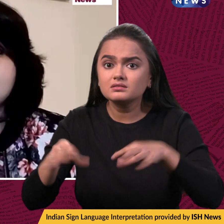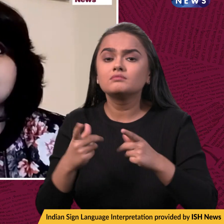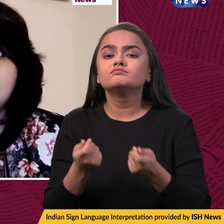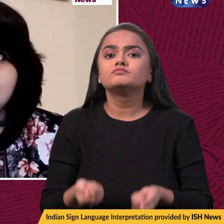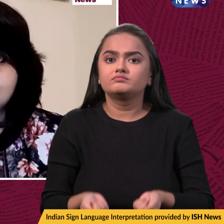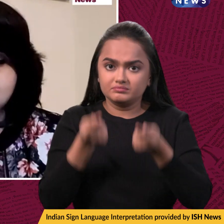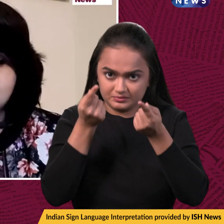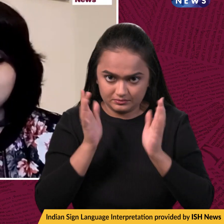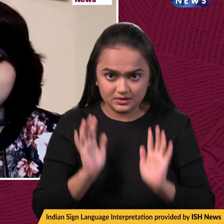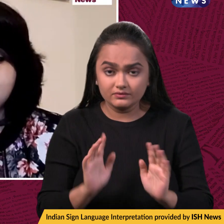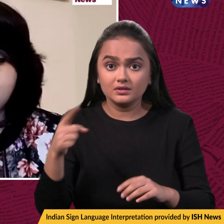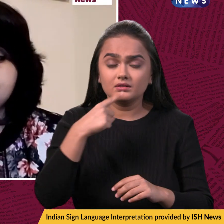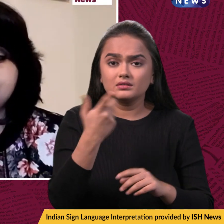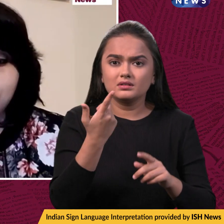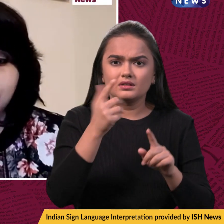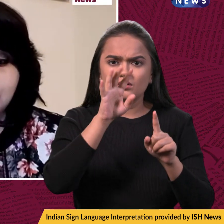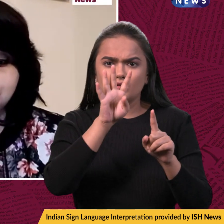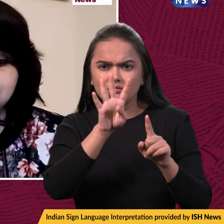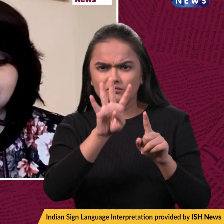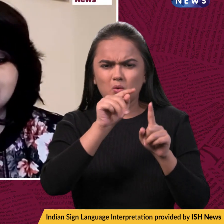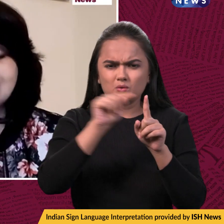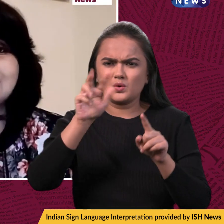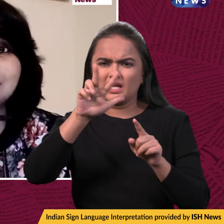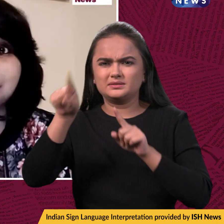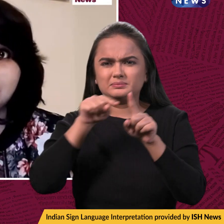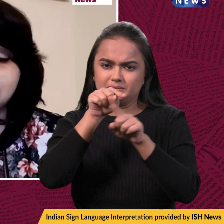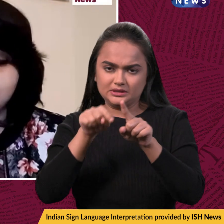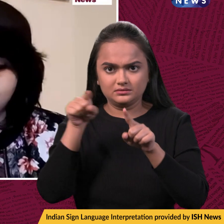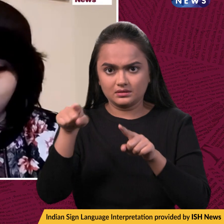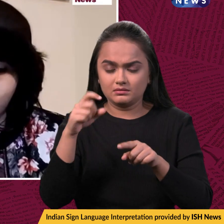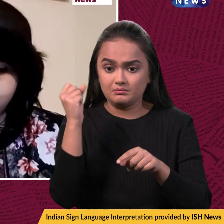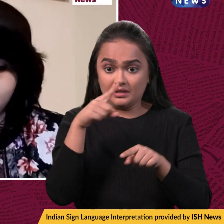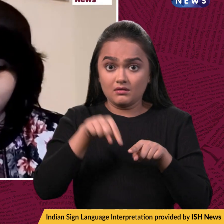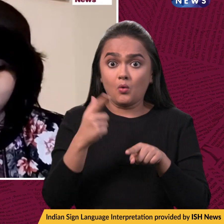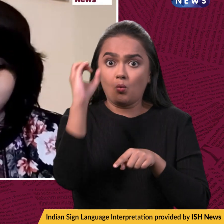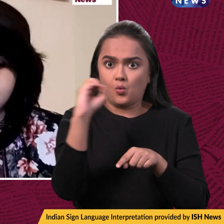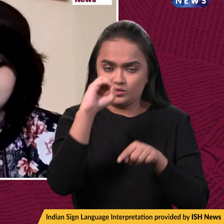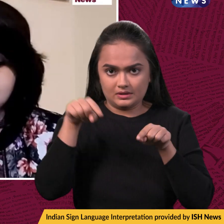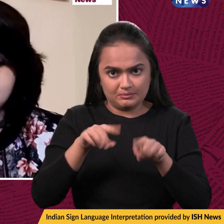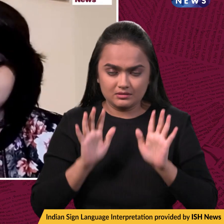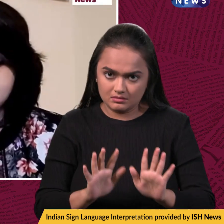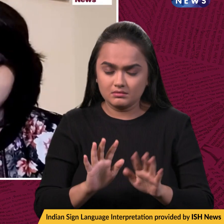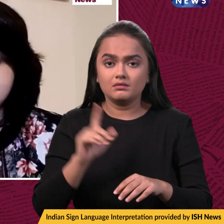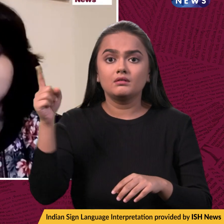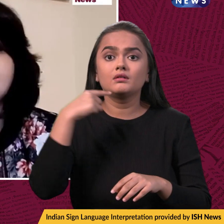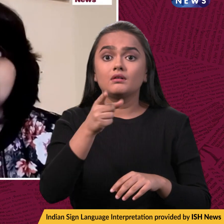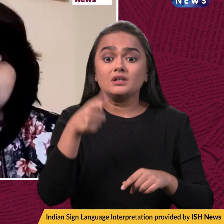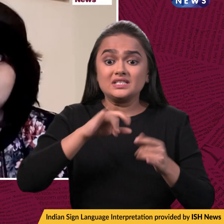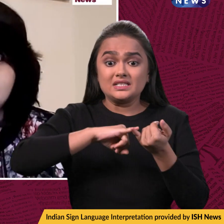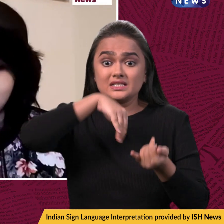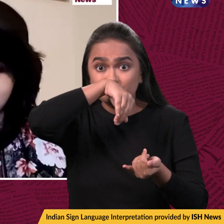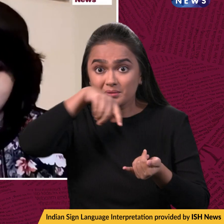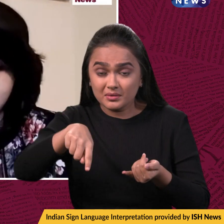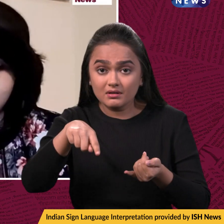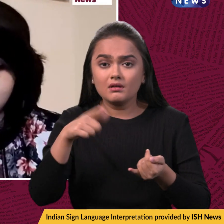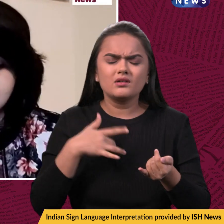Index rose marginally to 4.48% in the month of October. Retail inflation during the month of